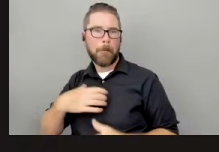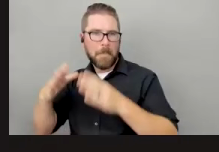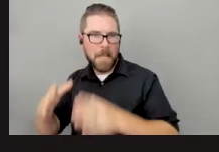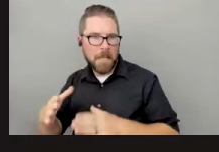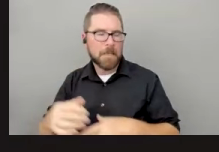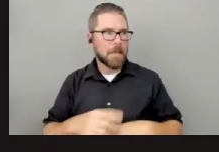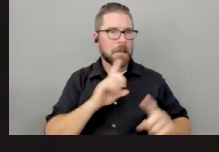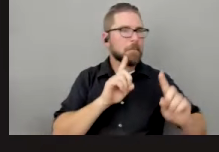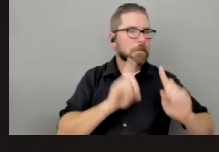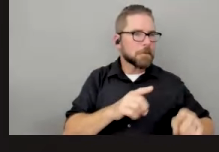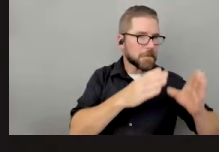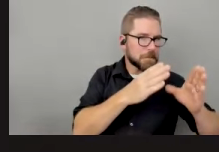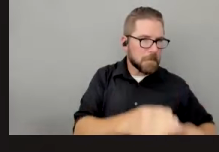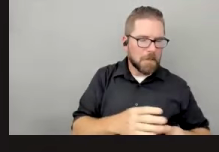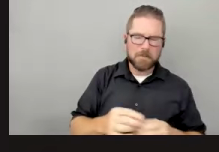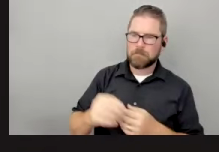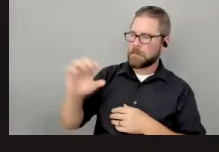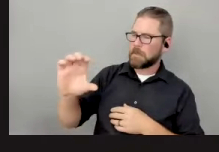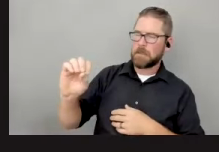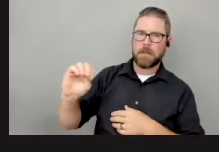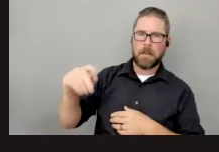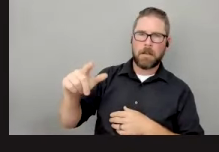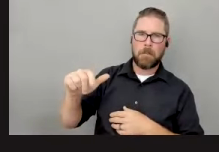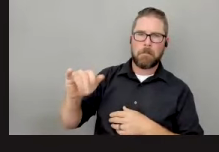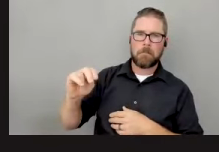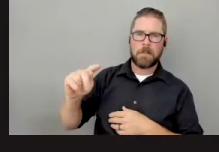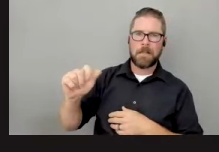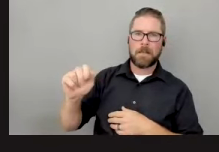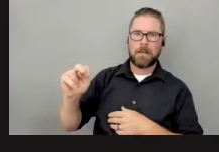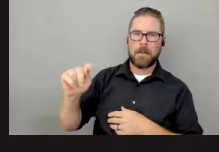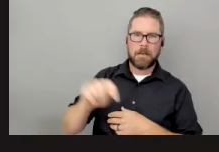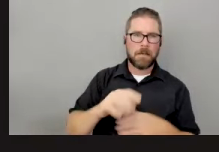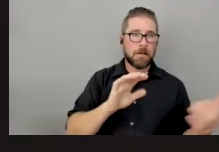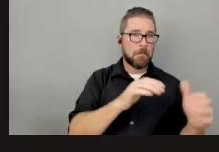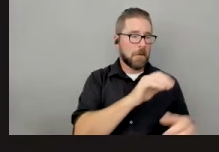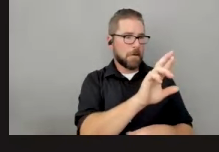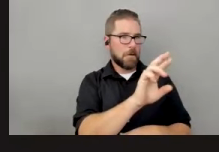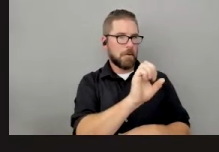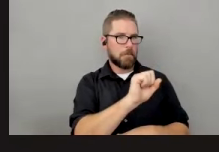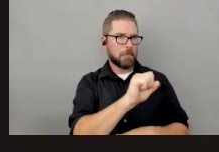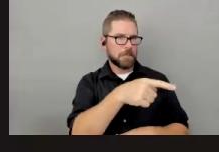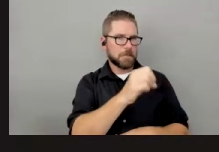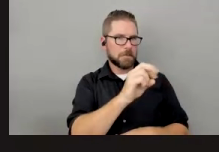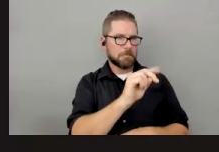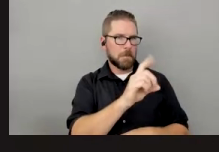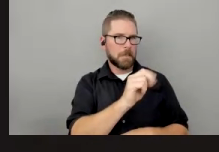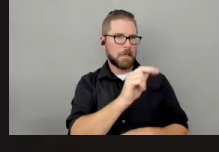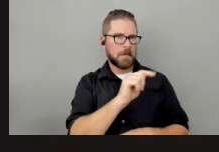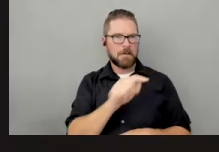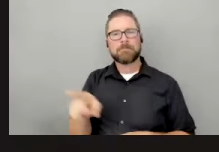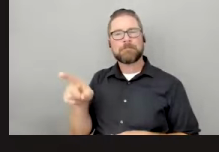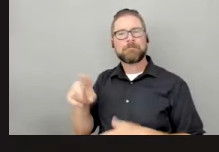respondent. These terms we use quite frequently in Title IX. So complainant is an individual who